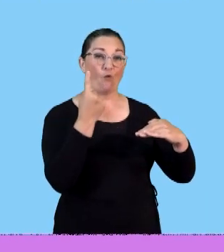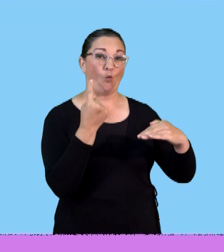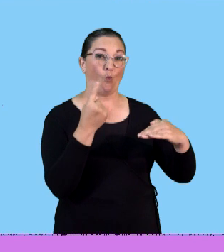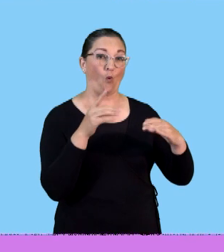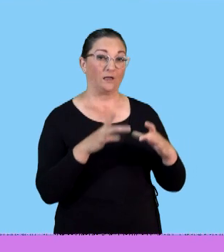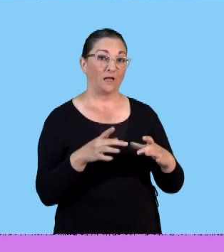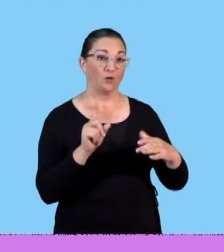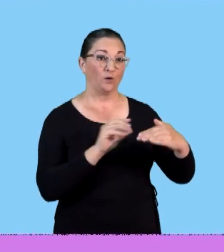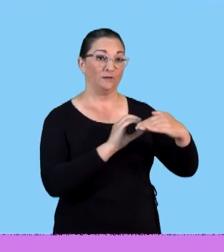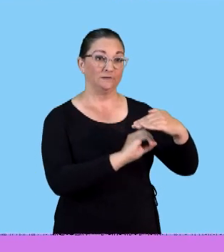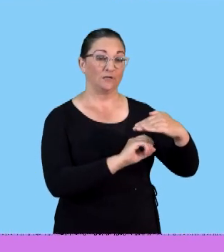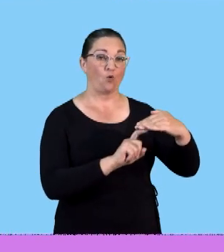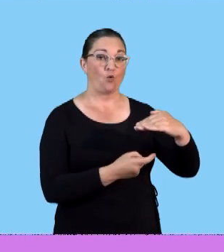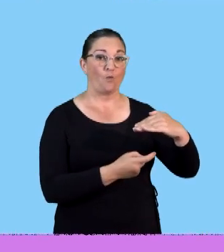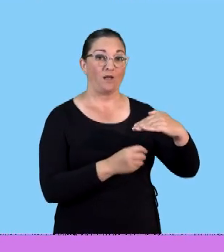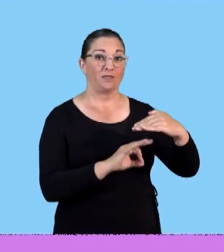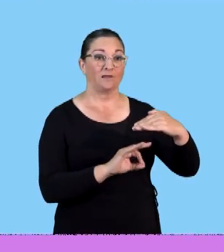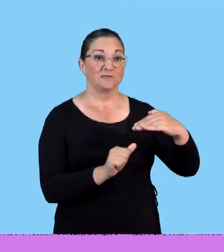per tile? That is